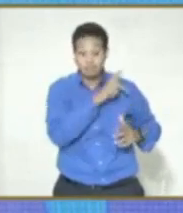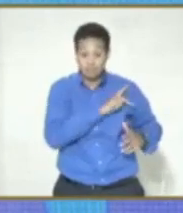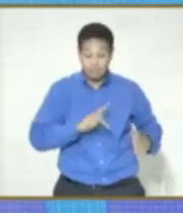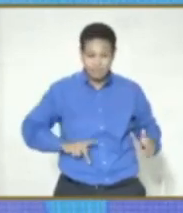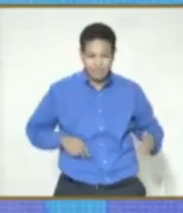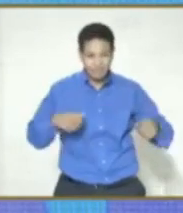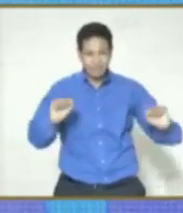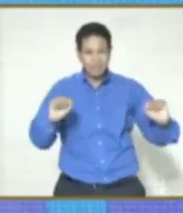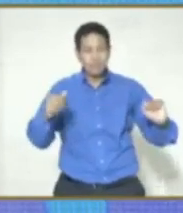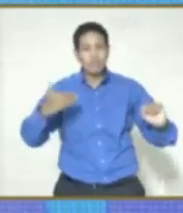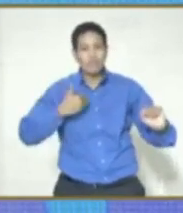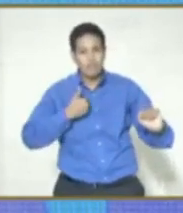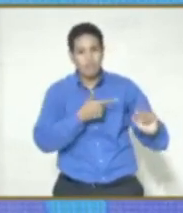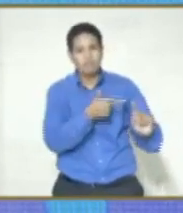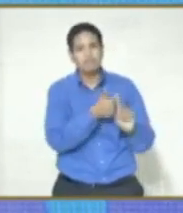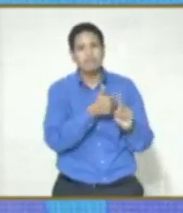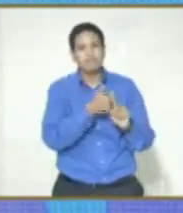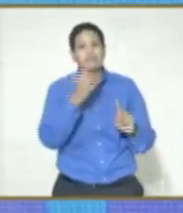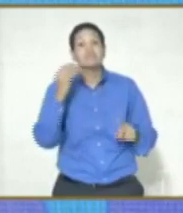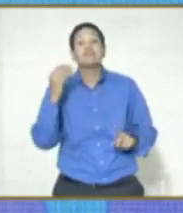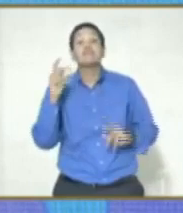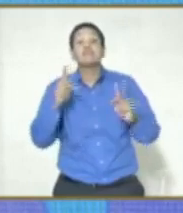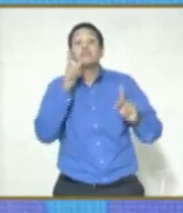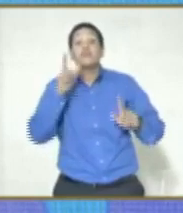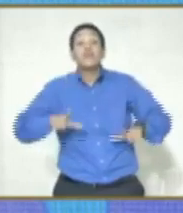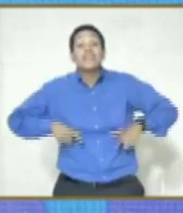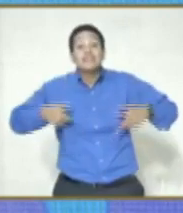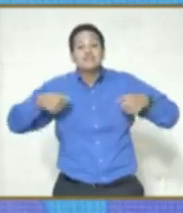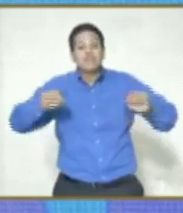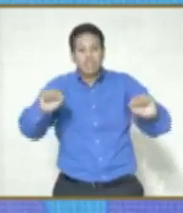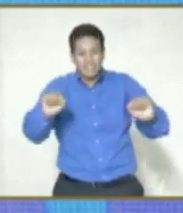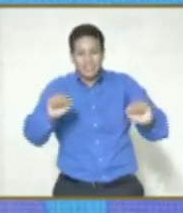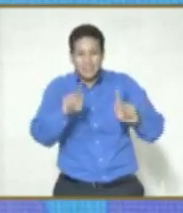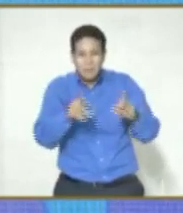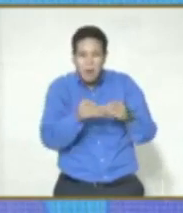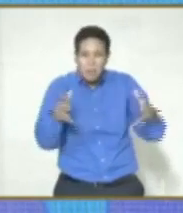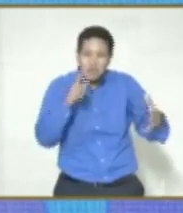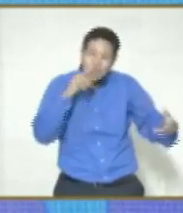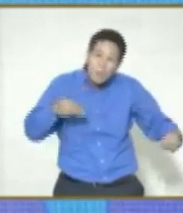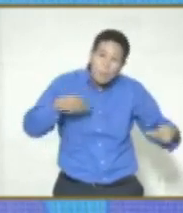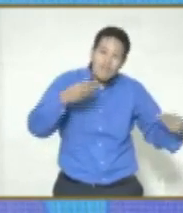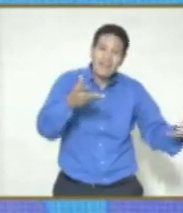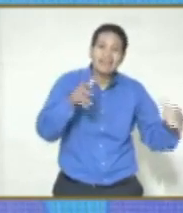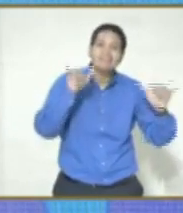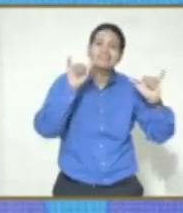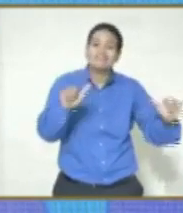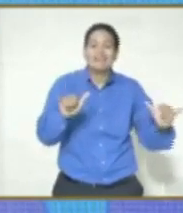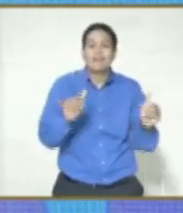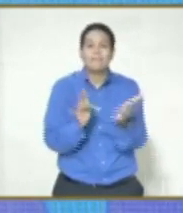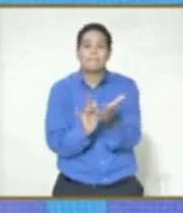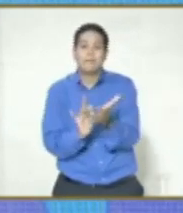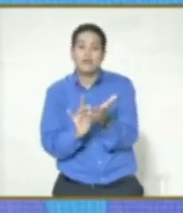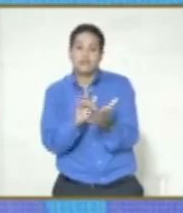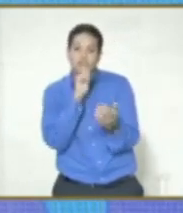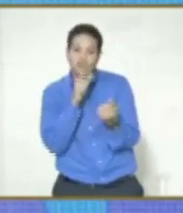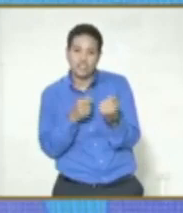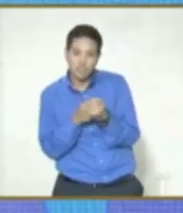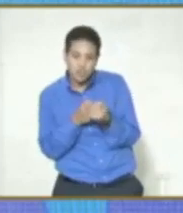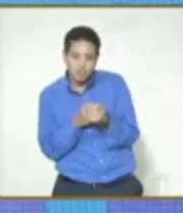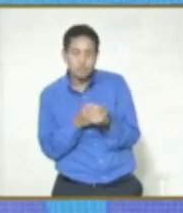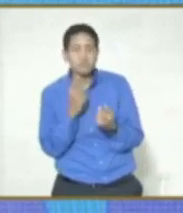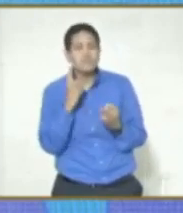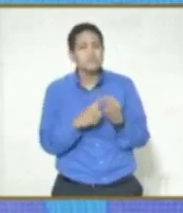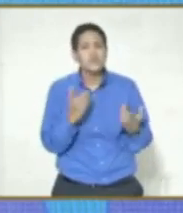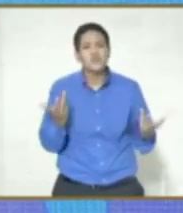to house the homeless population, to provide the same medical support and